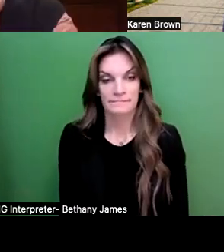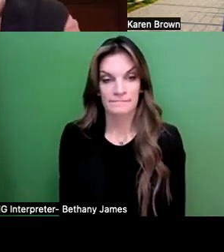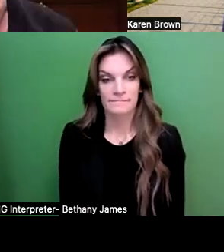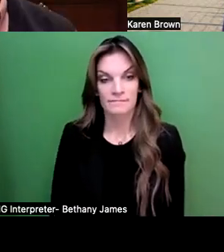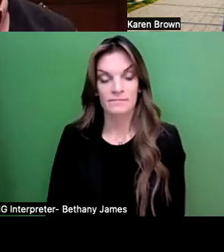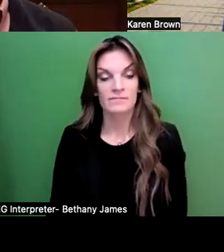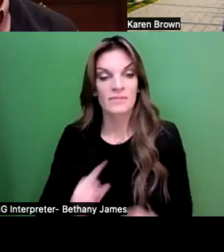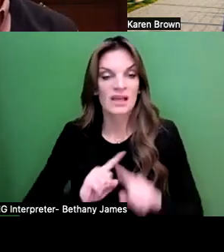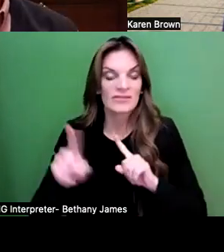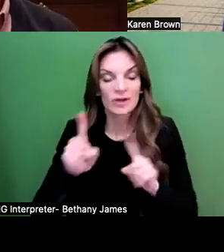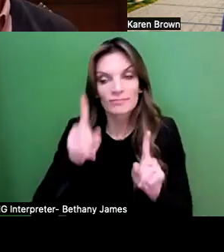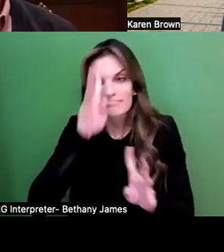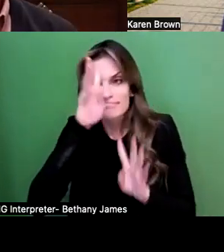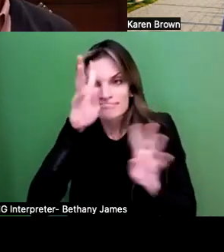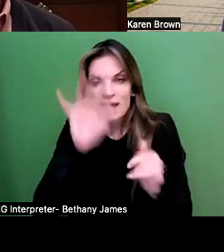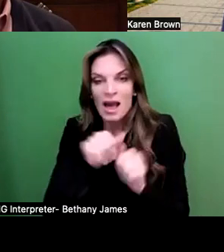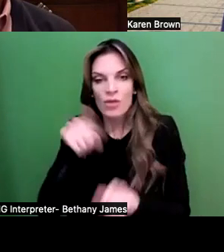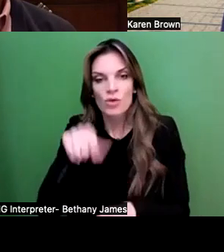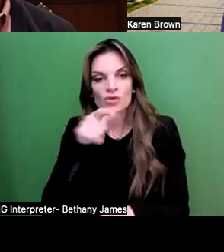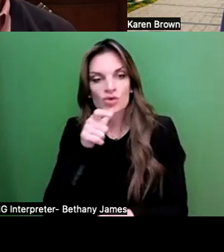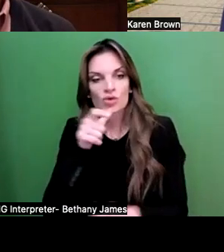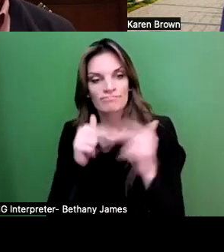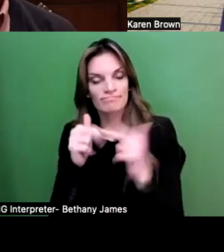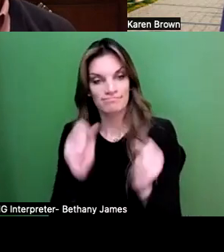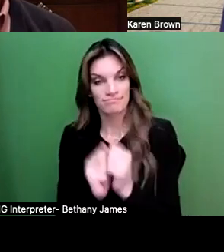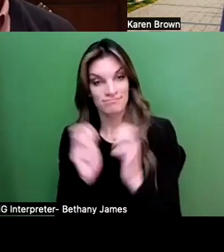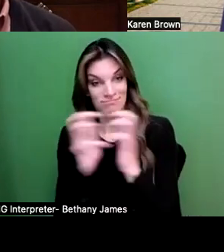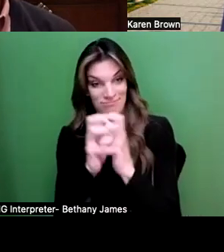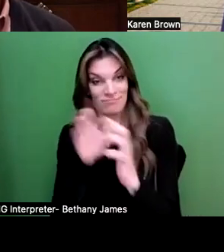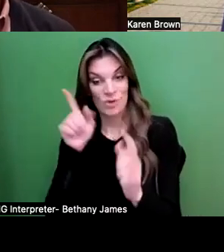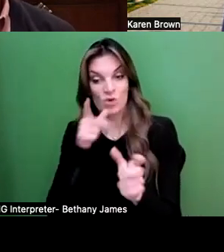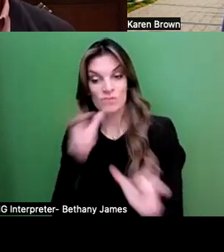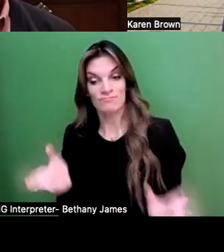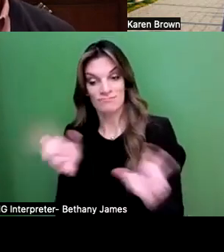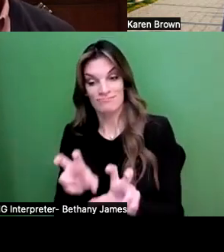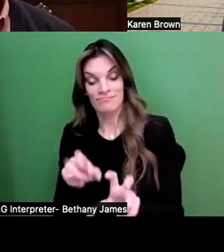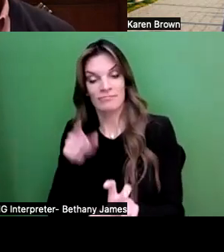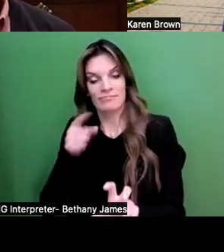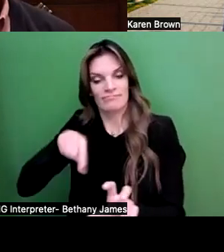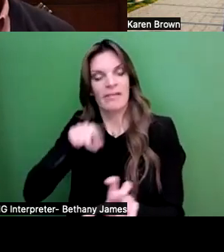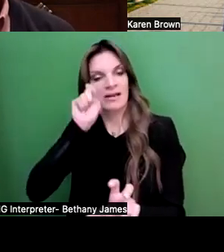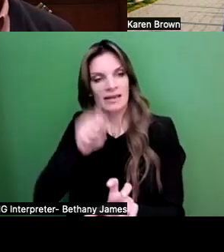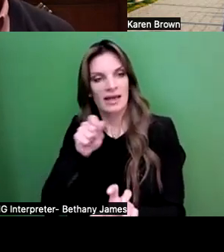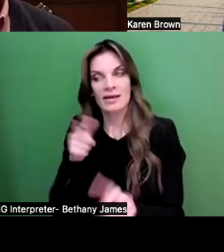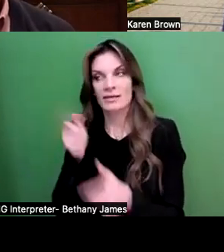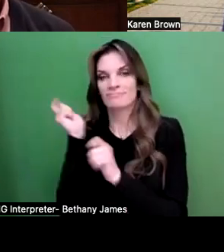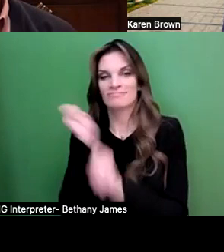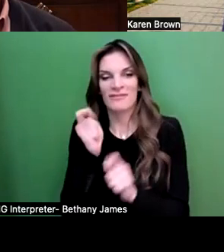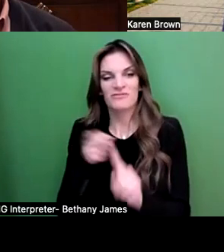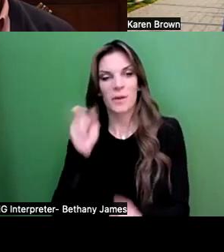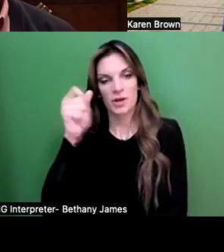creative ways that developers can use money available from different levels of government